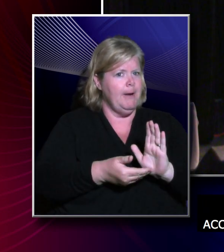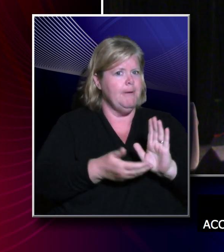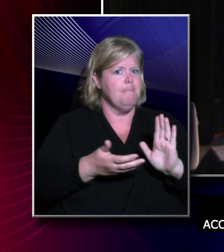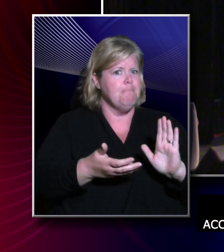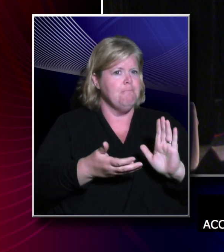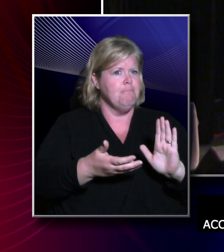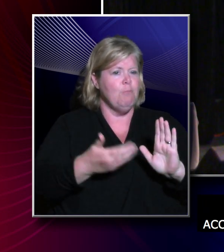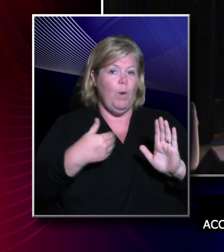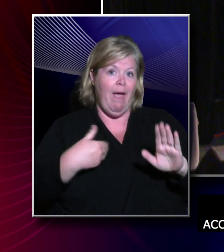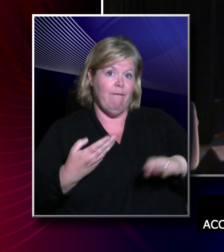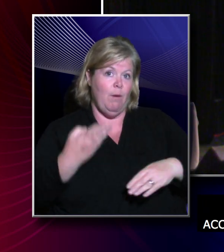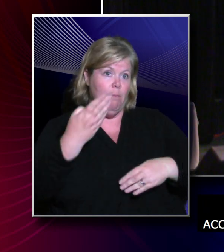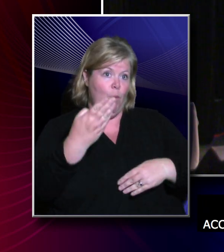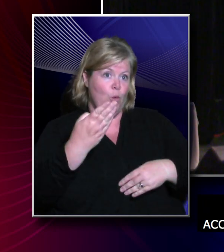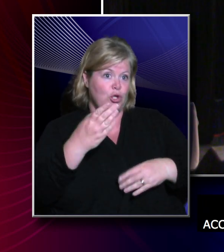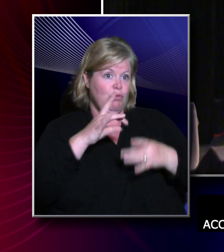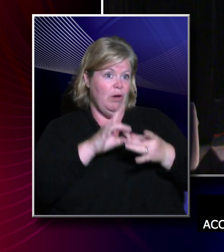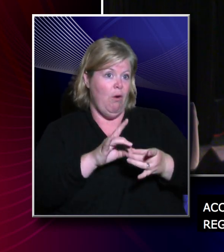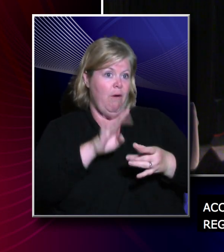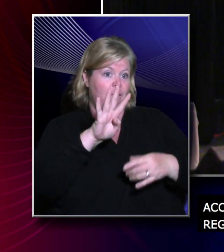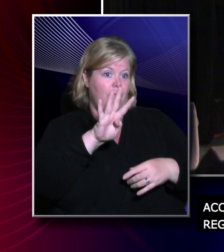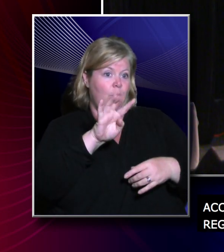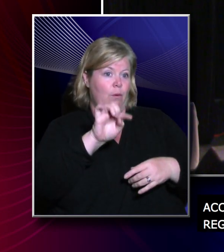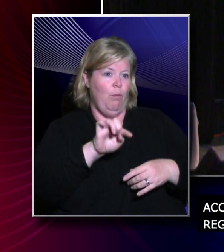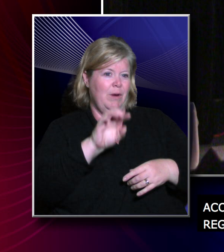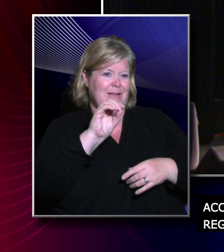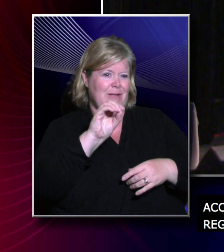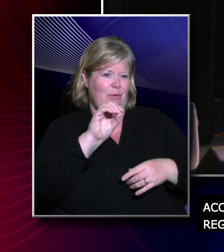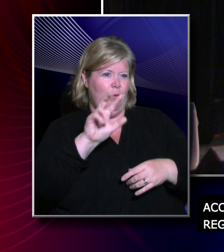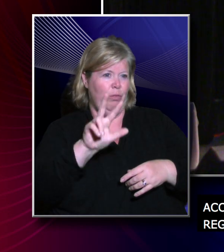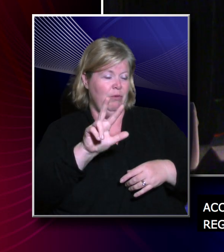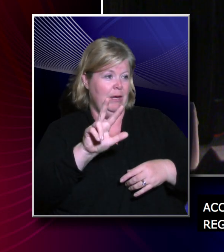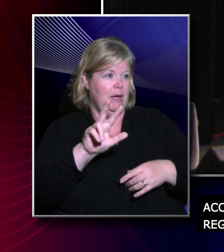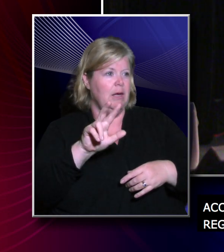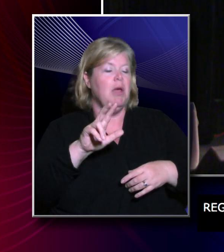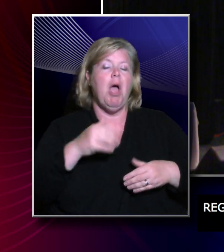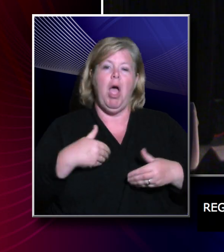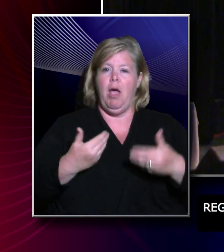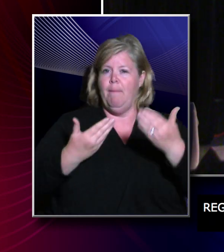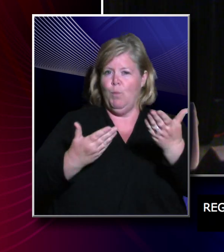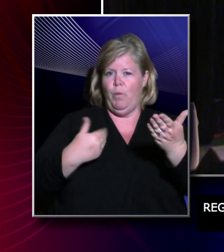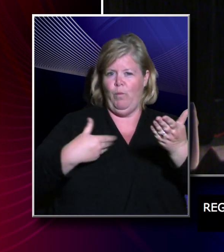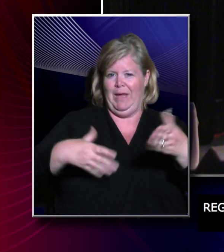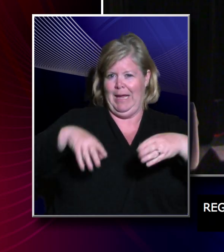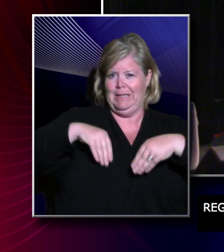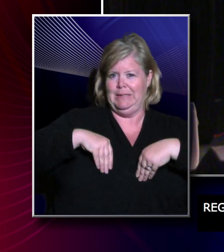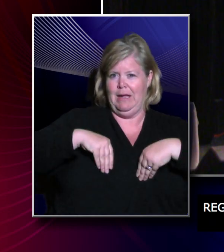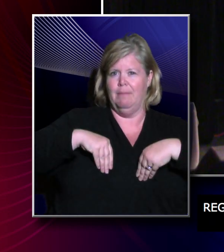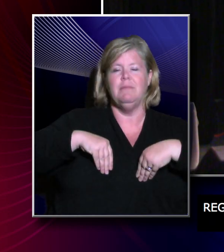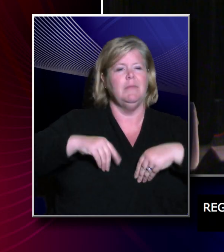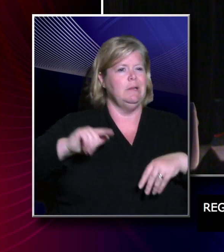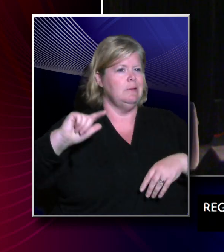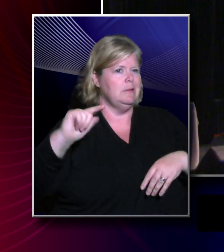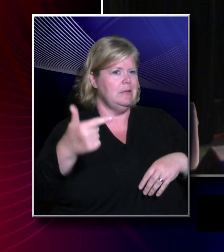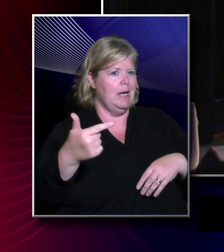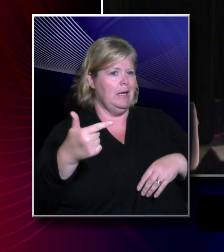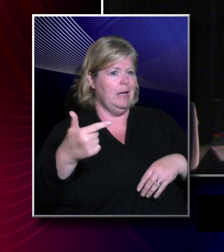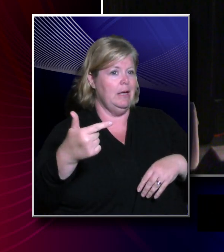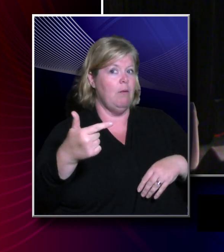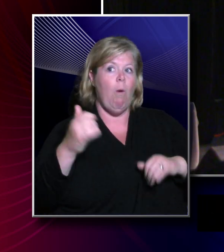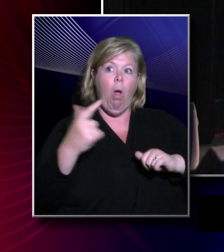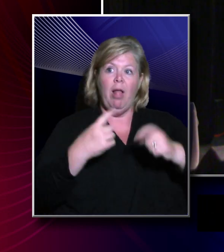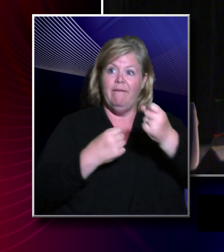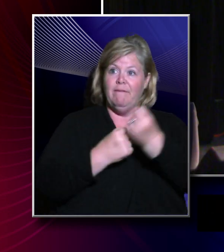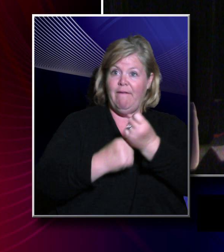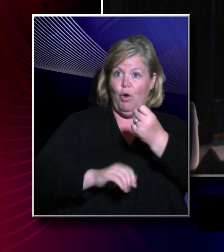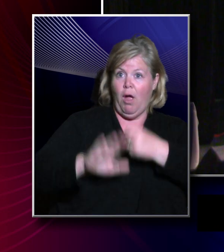Do we have a motion regarding 4.03? I move that we accept. So moved. We have a second. All in favor,